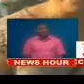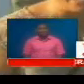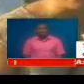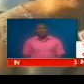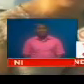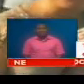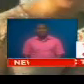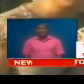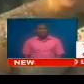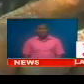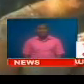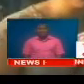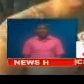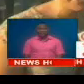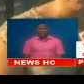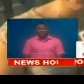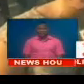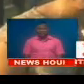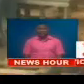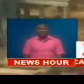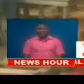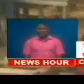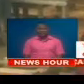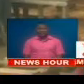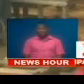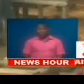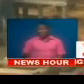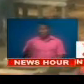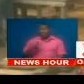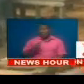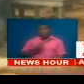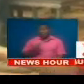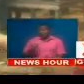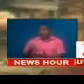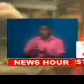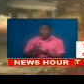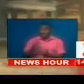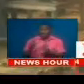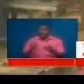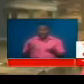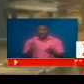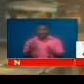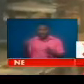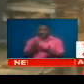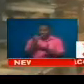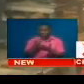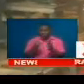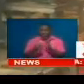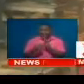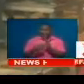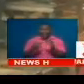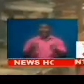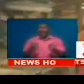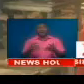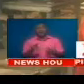I really like the music and the art. It's fantastic. It's very, very good. It's fun and it helps people to exhibit their talents.